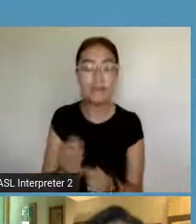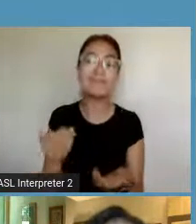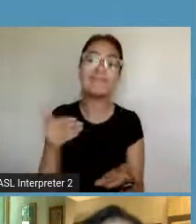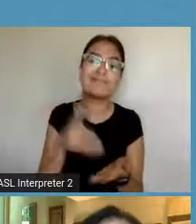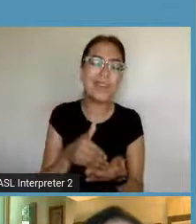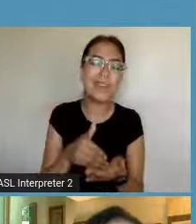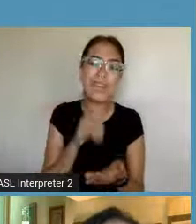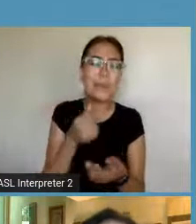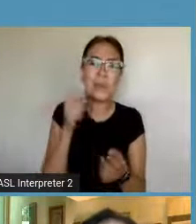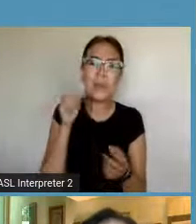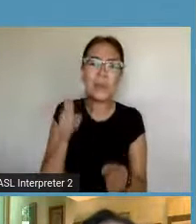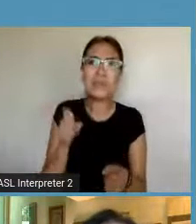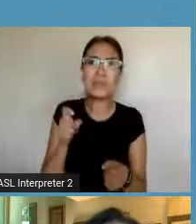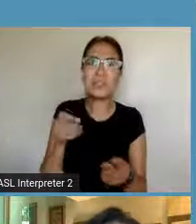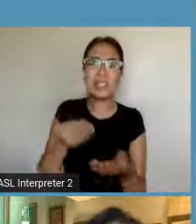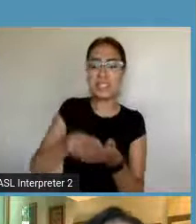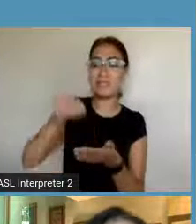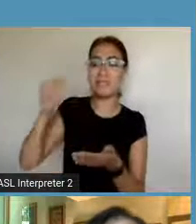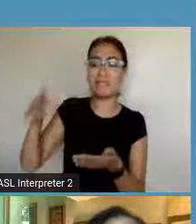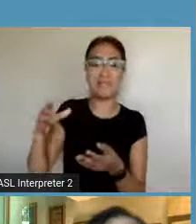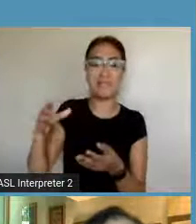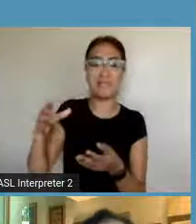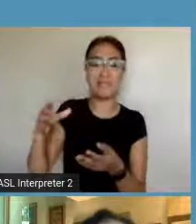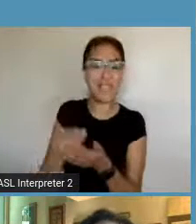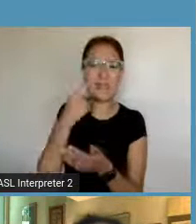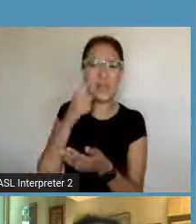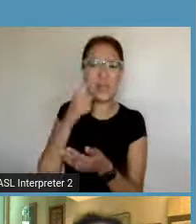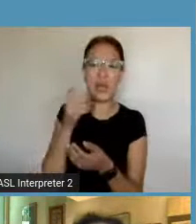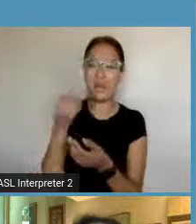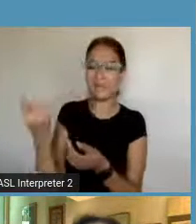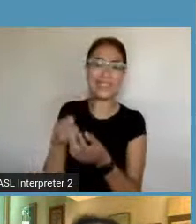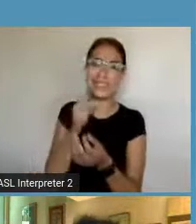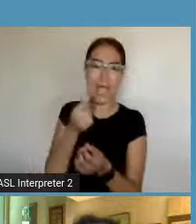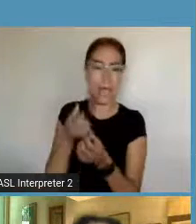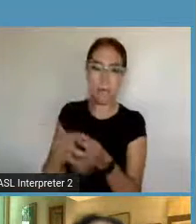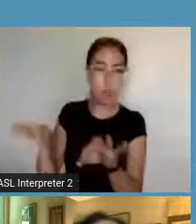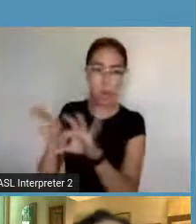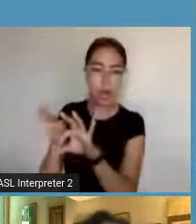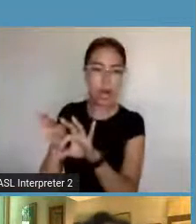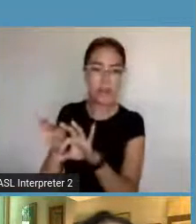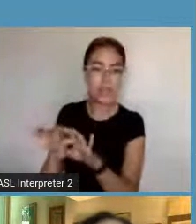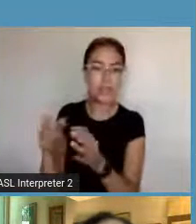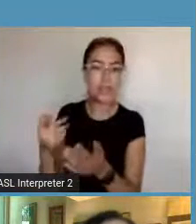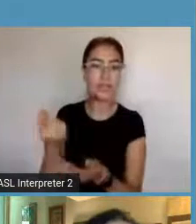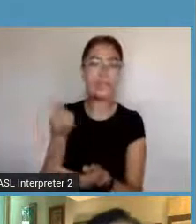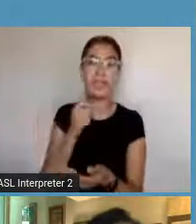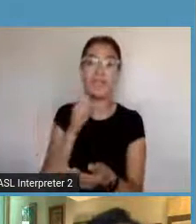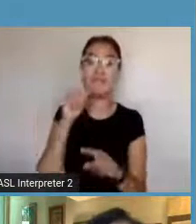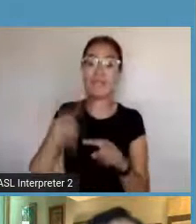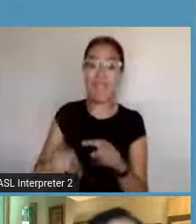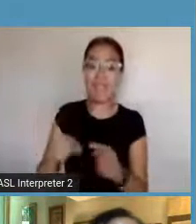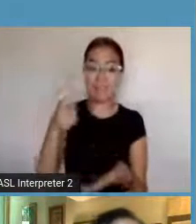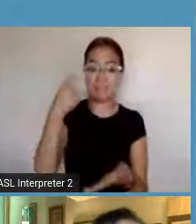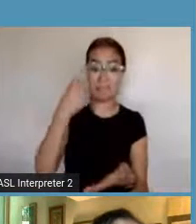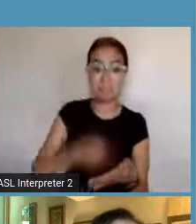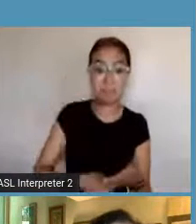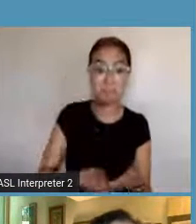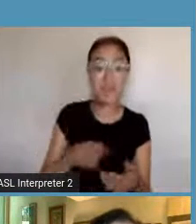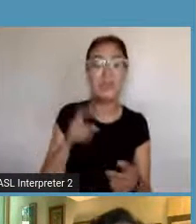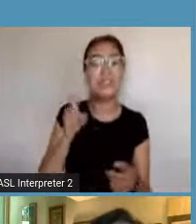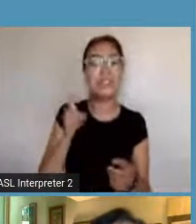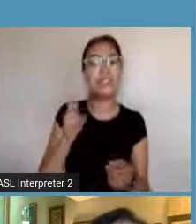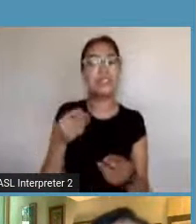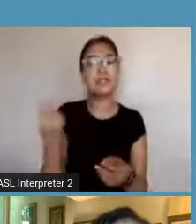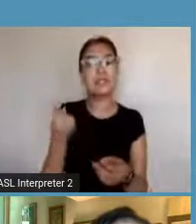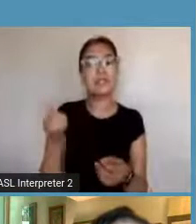can't complete, or it's going to take up so much of your time. You want to do something that's going to be manageable, that's feasible, that's sustainable, and that you'll be